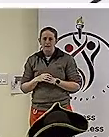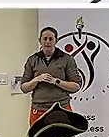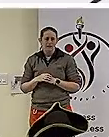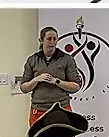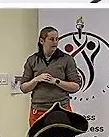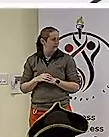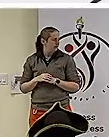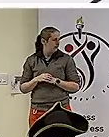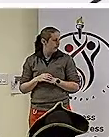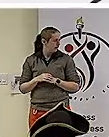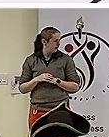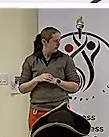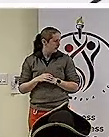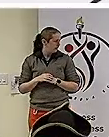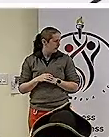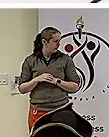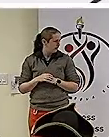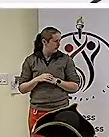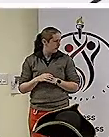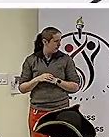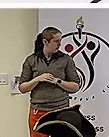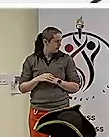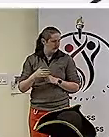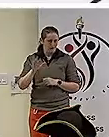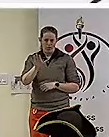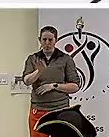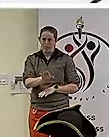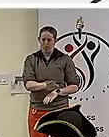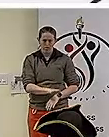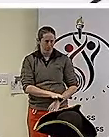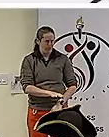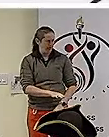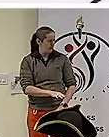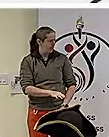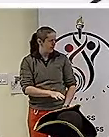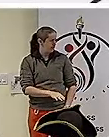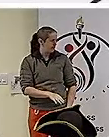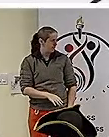this is sliding down. This thing, this.